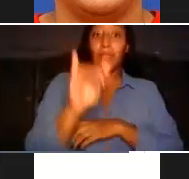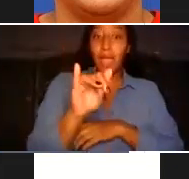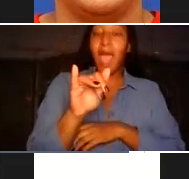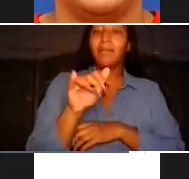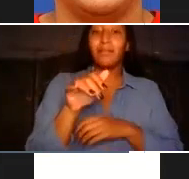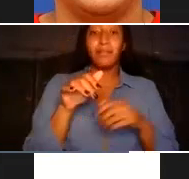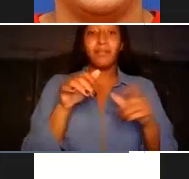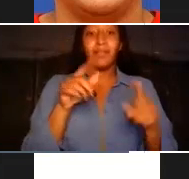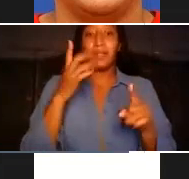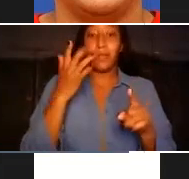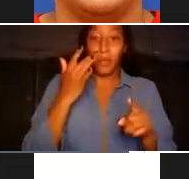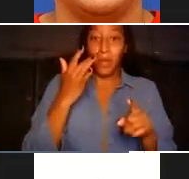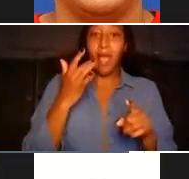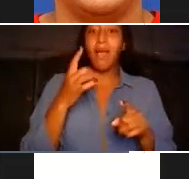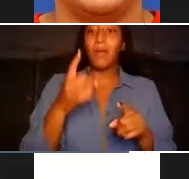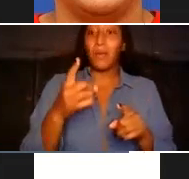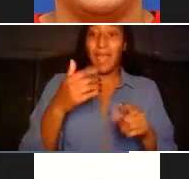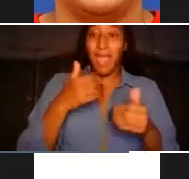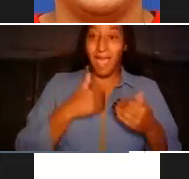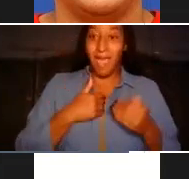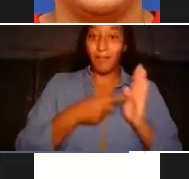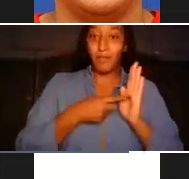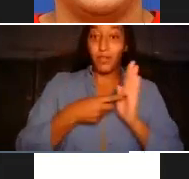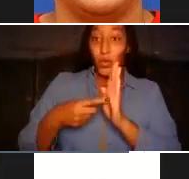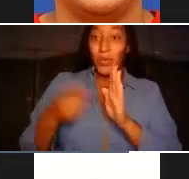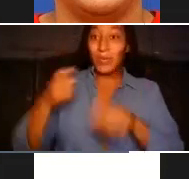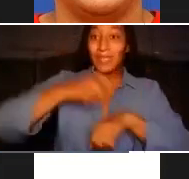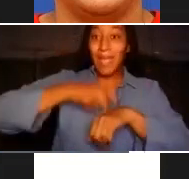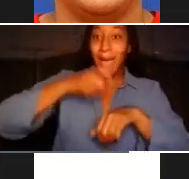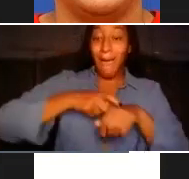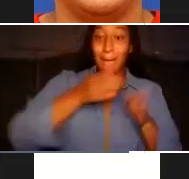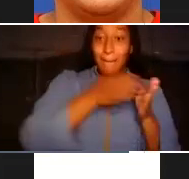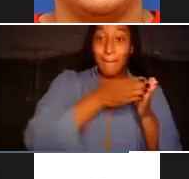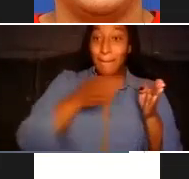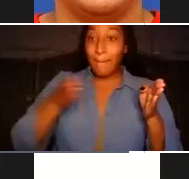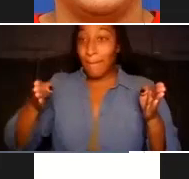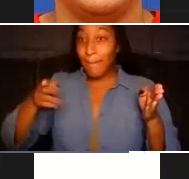circle exhibit periodic motion, okay? So